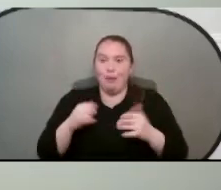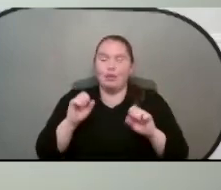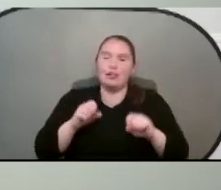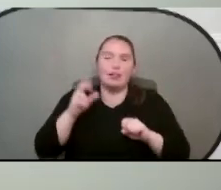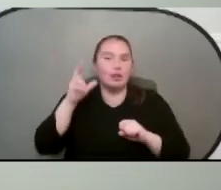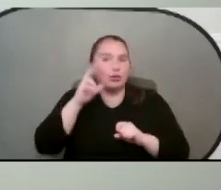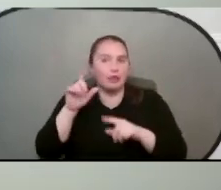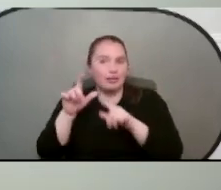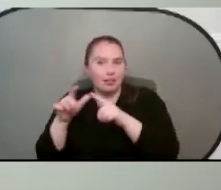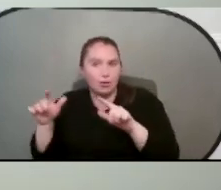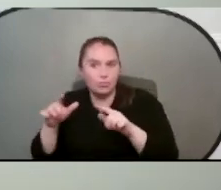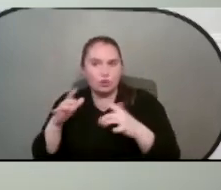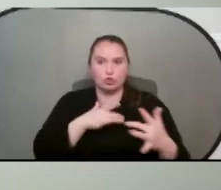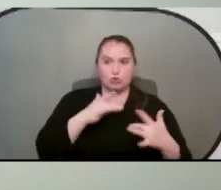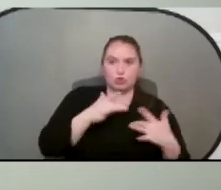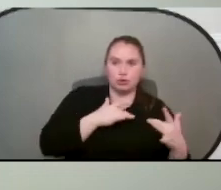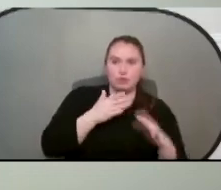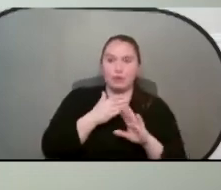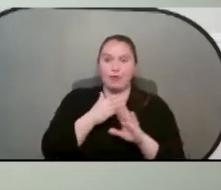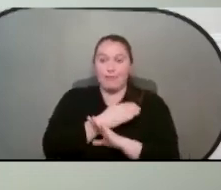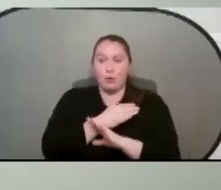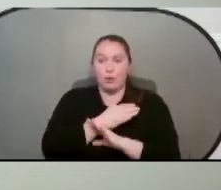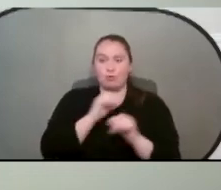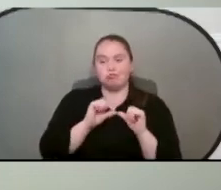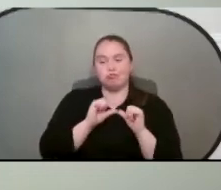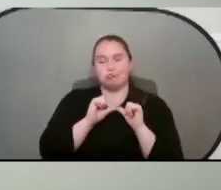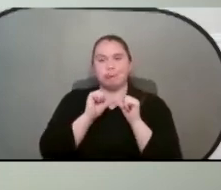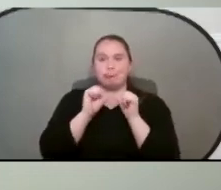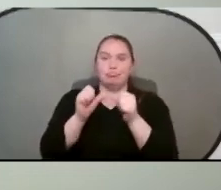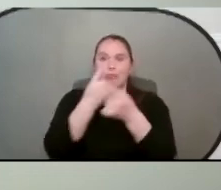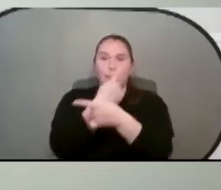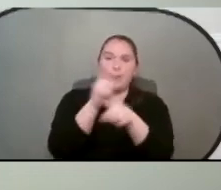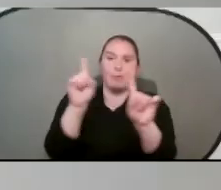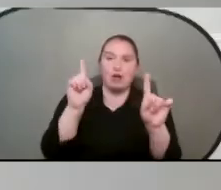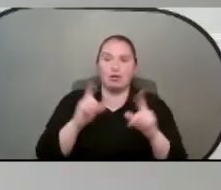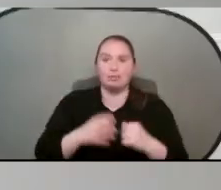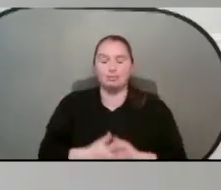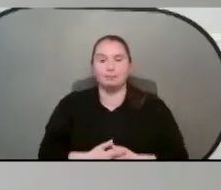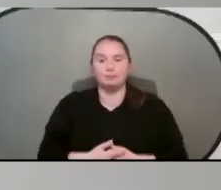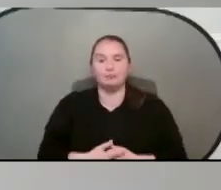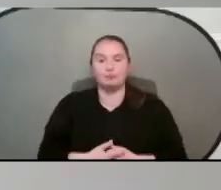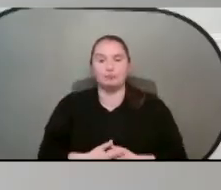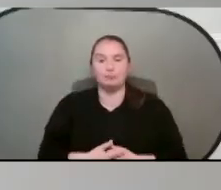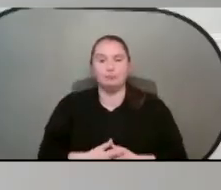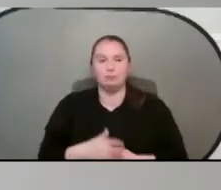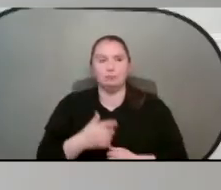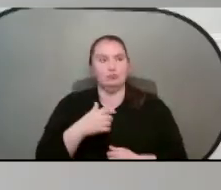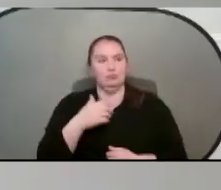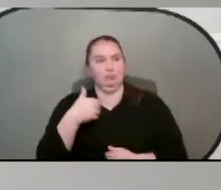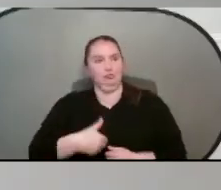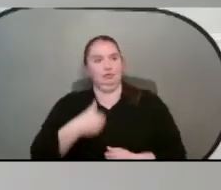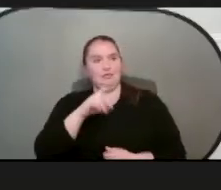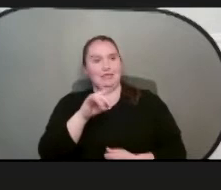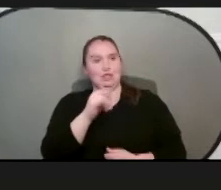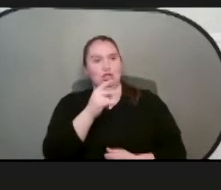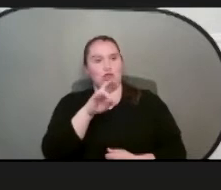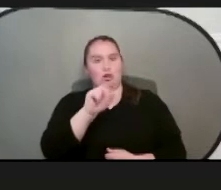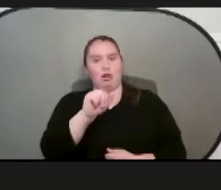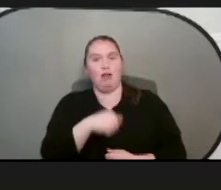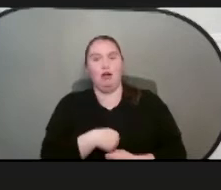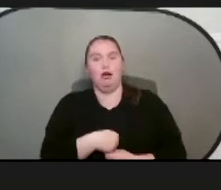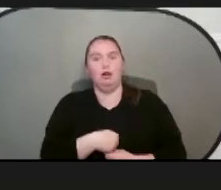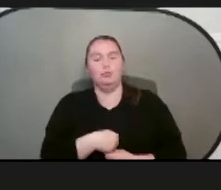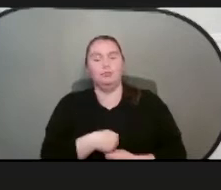and the concerns before we get take this kind of thing public. Yeah. And I think that this is Deidre and I think that the messaging